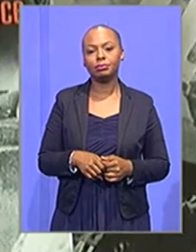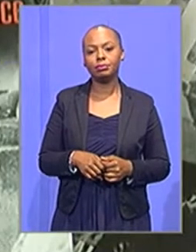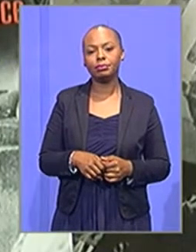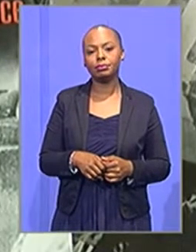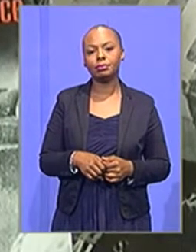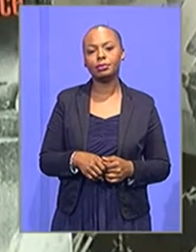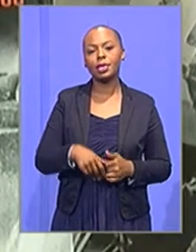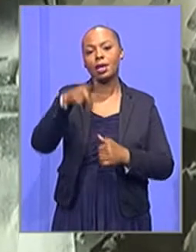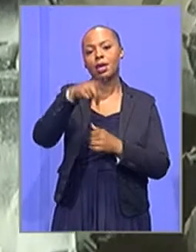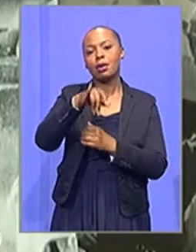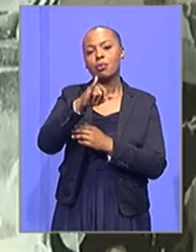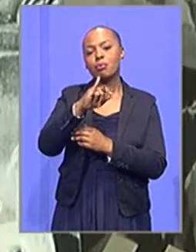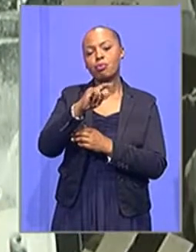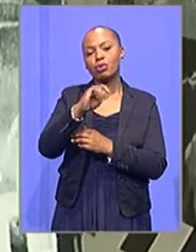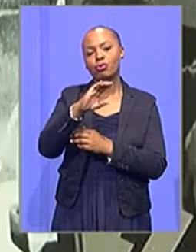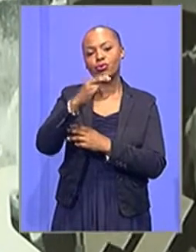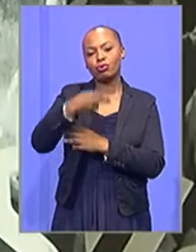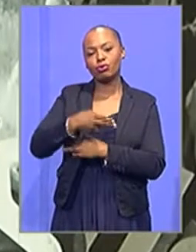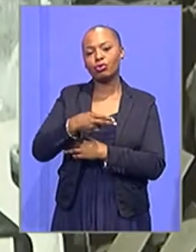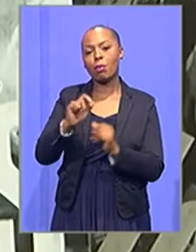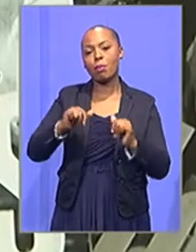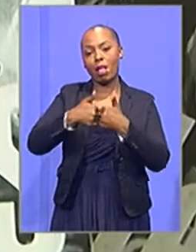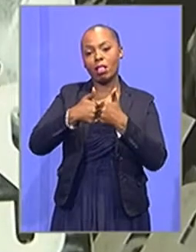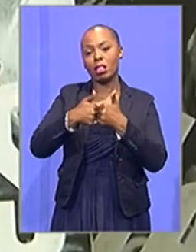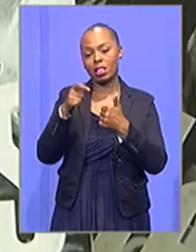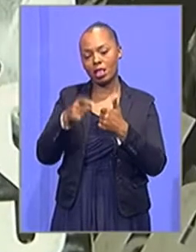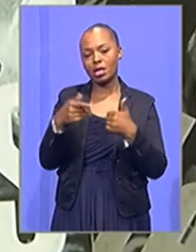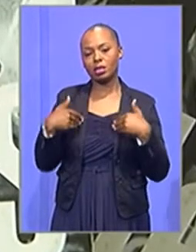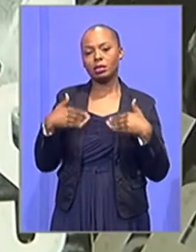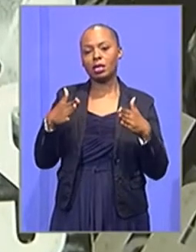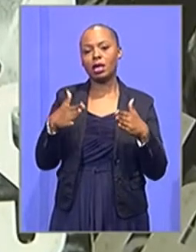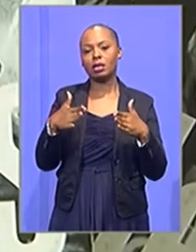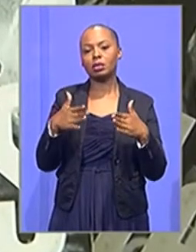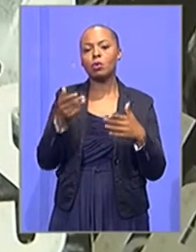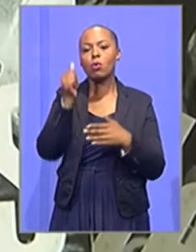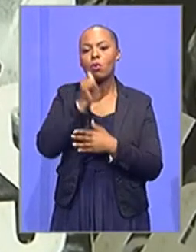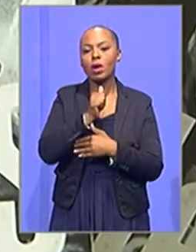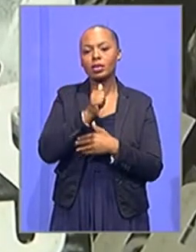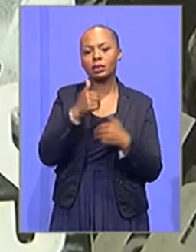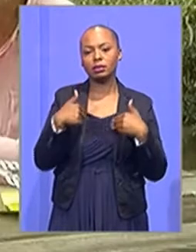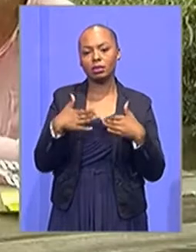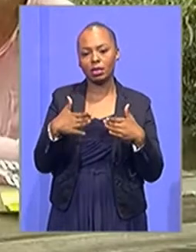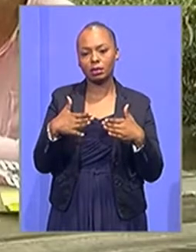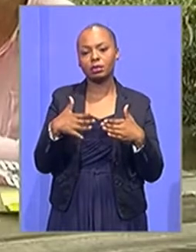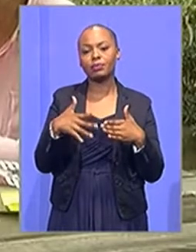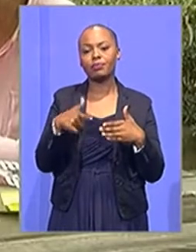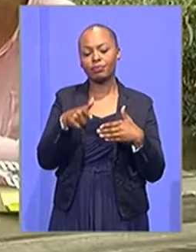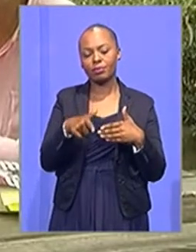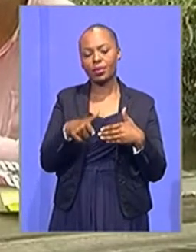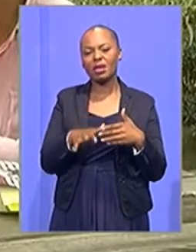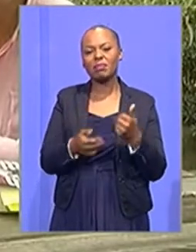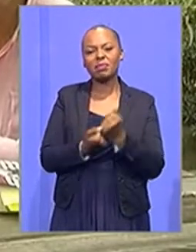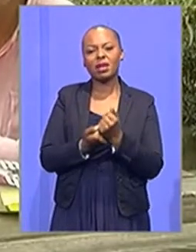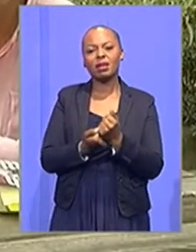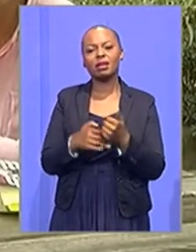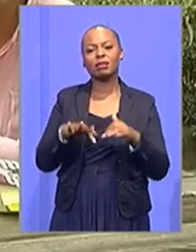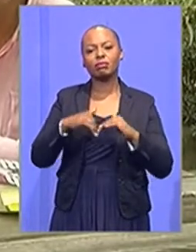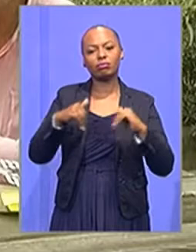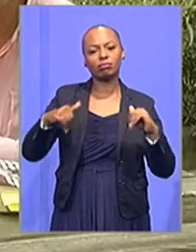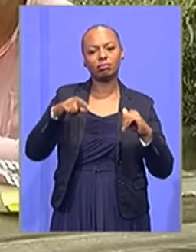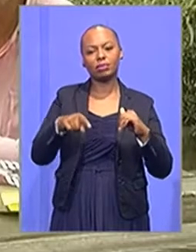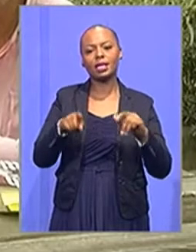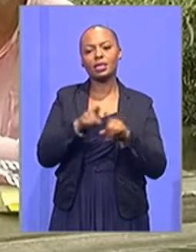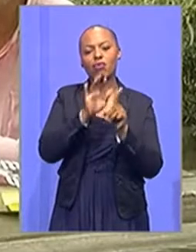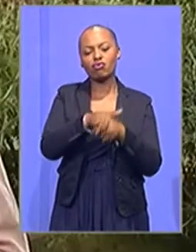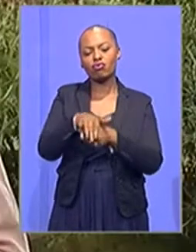Pitch battles e thoma ka go senola tema yeo Britain e kgathilwego ka Cecil John Rhodes go thega apartheid le go gatelela batho